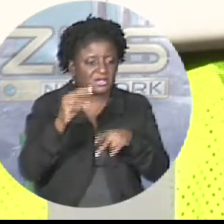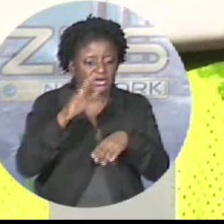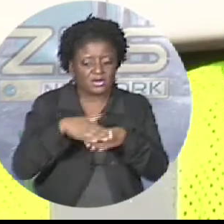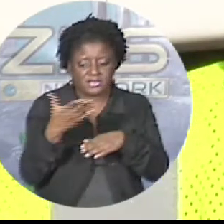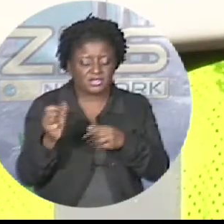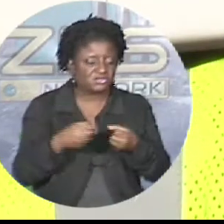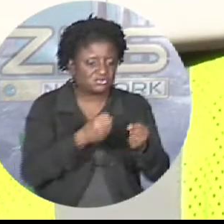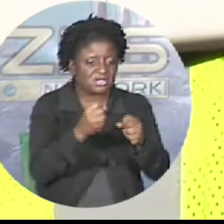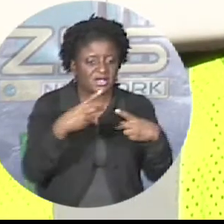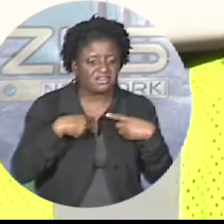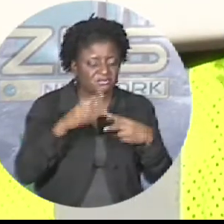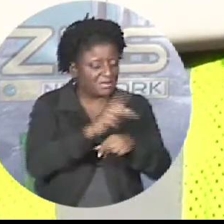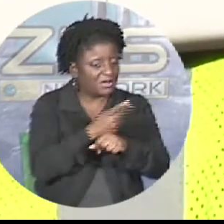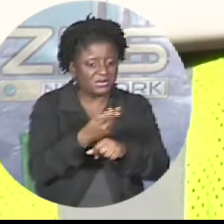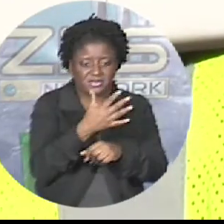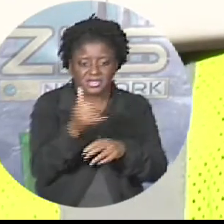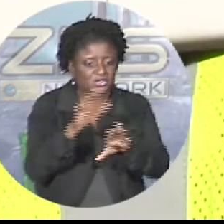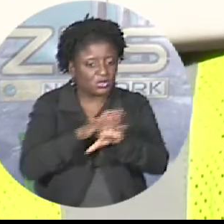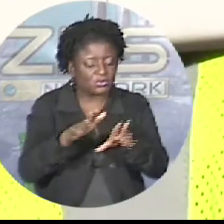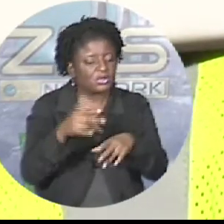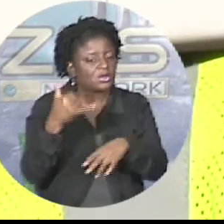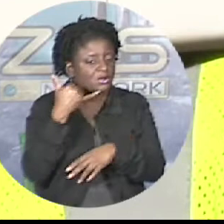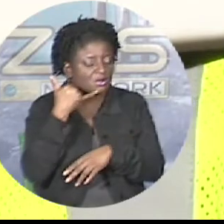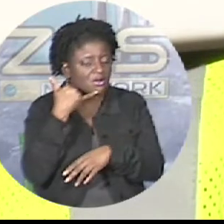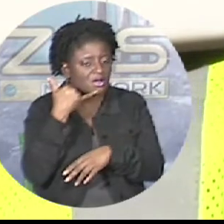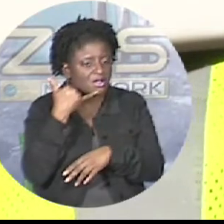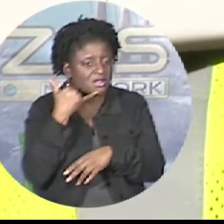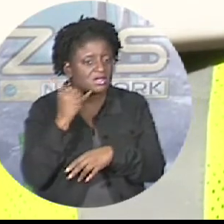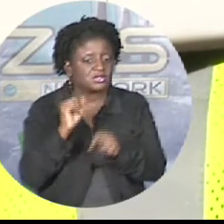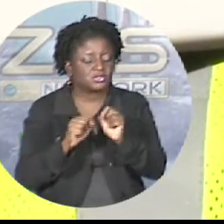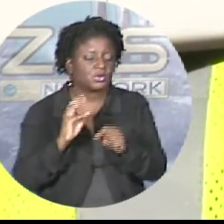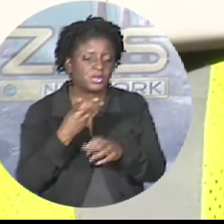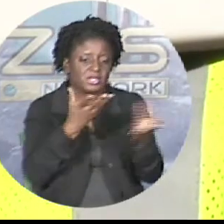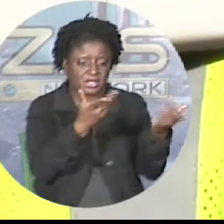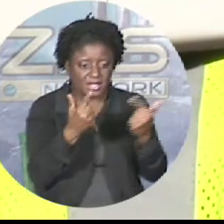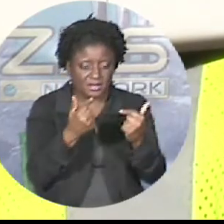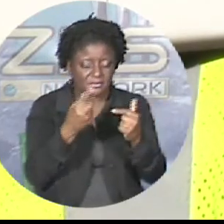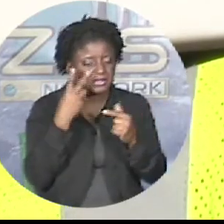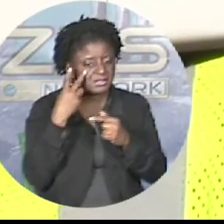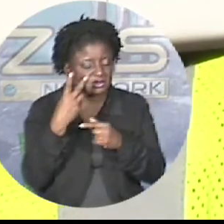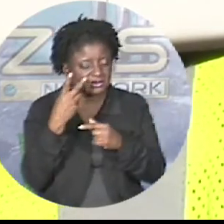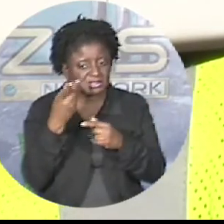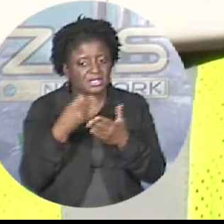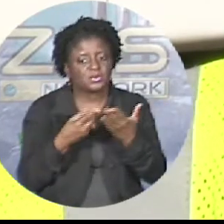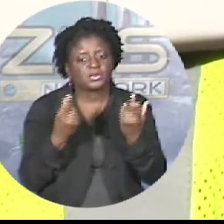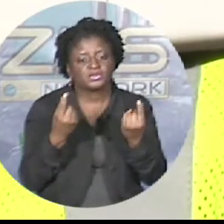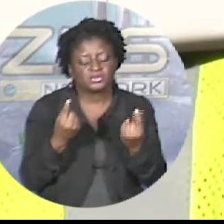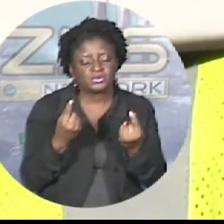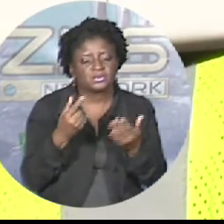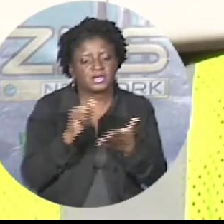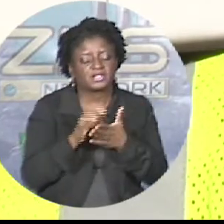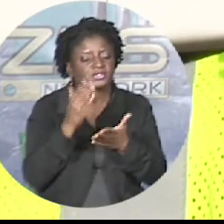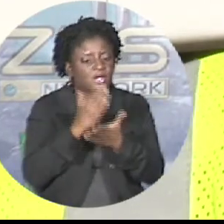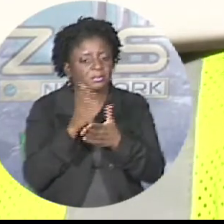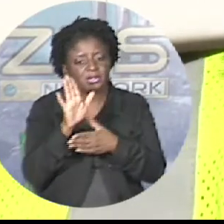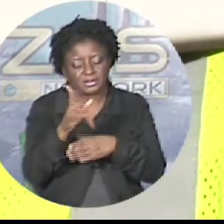else does, call us, contact us, so that we can come out, we can take a look, and we can see what to do that's stopping it, and get you right back on.